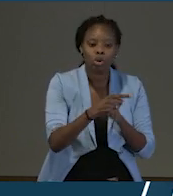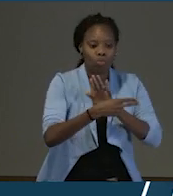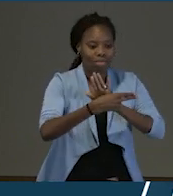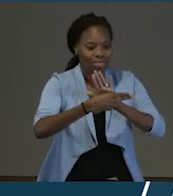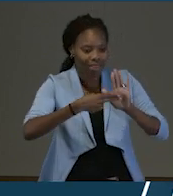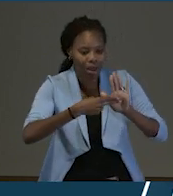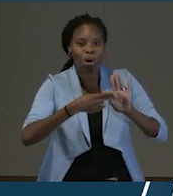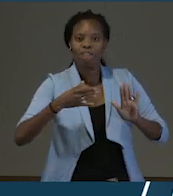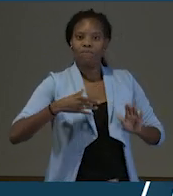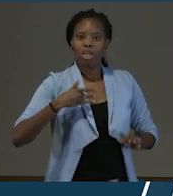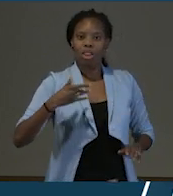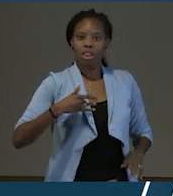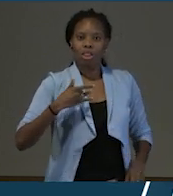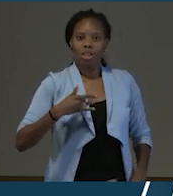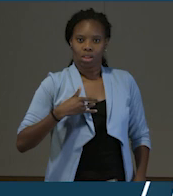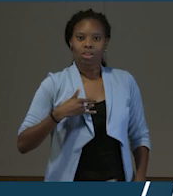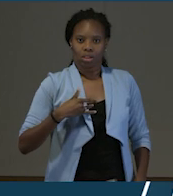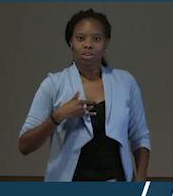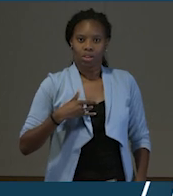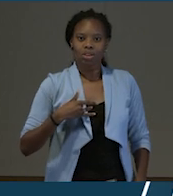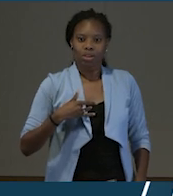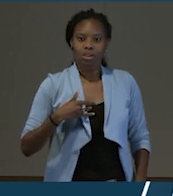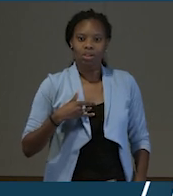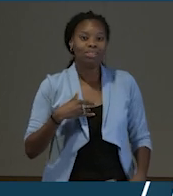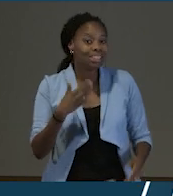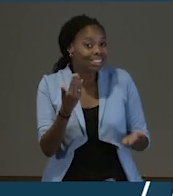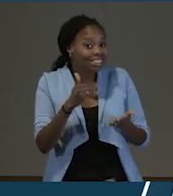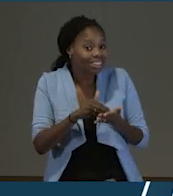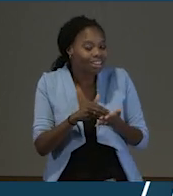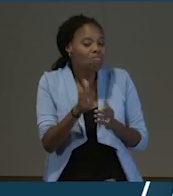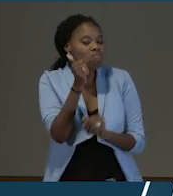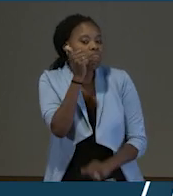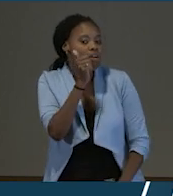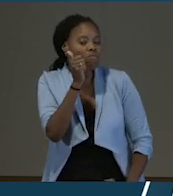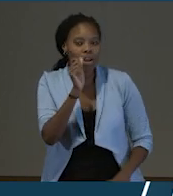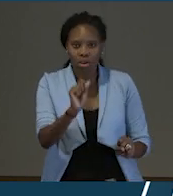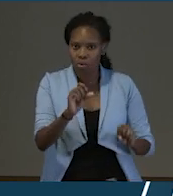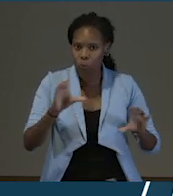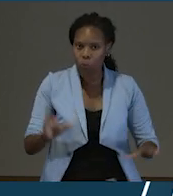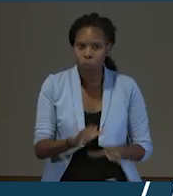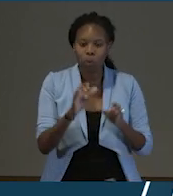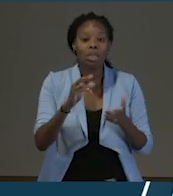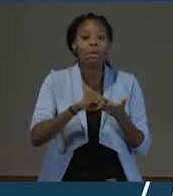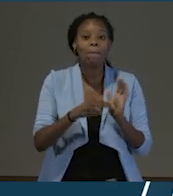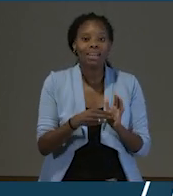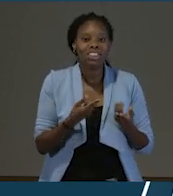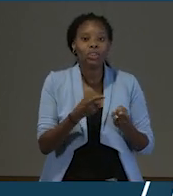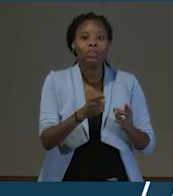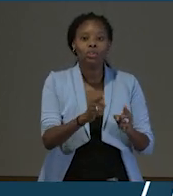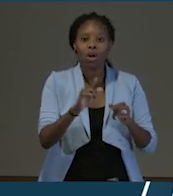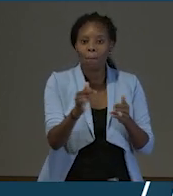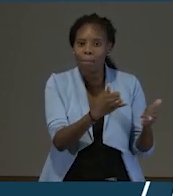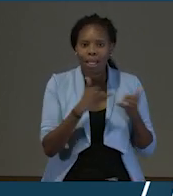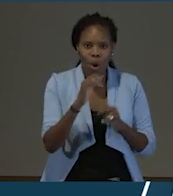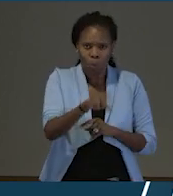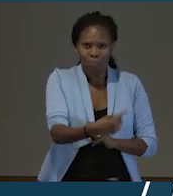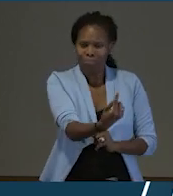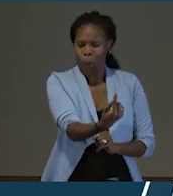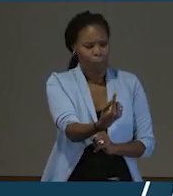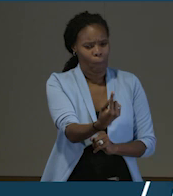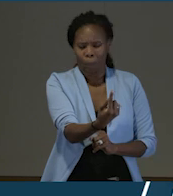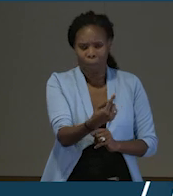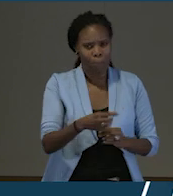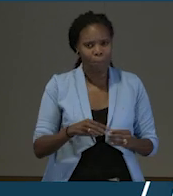as many feelings as you can. And again, this can be done throughout the day as well. It doesn't have to be just in play. Using